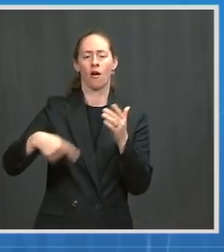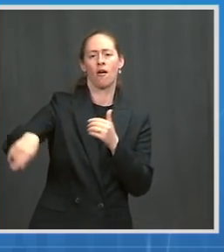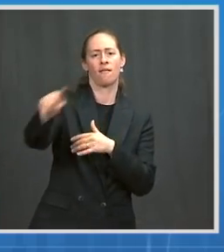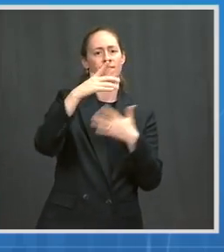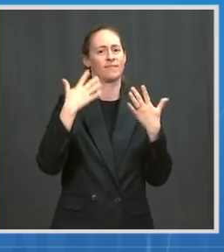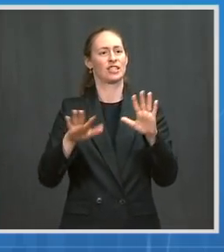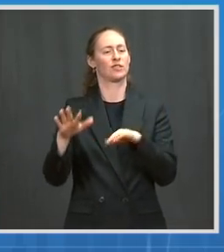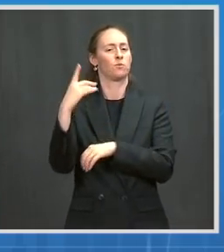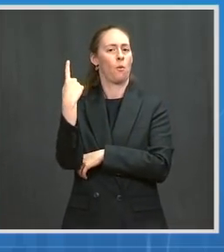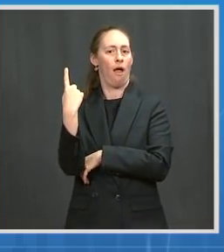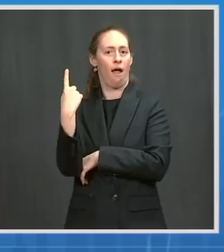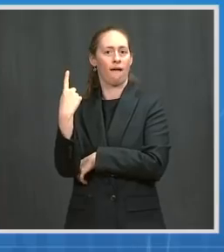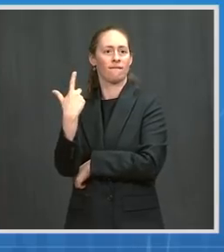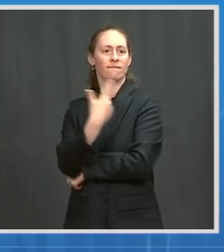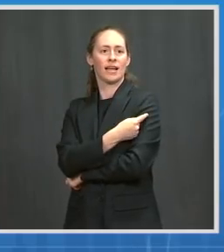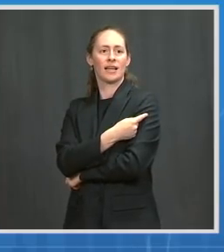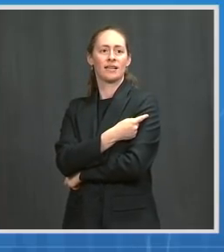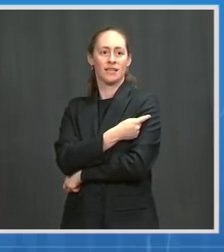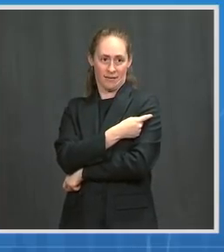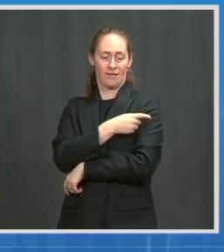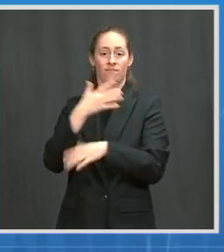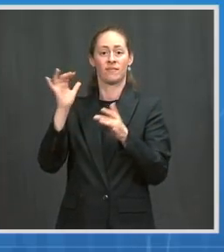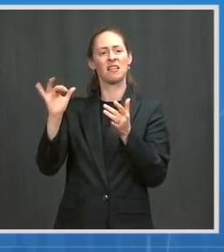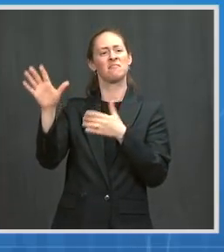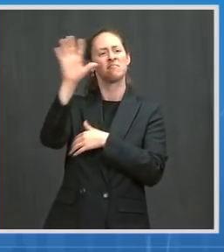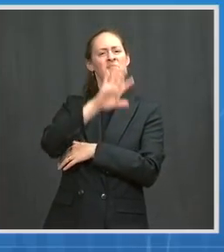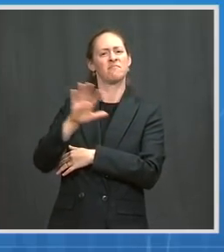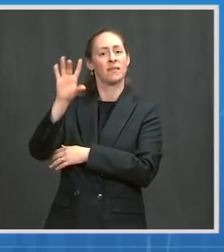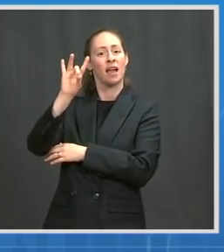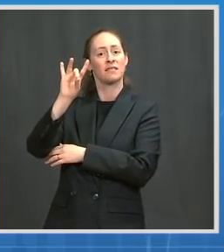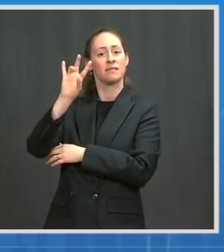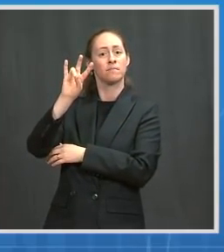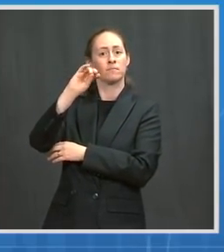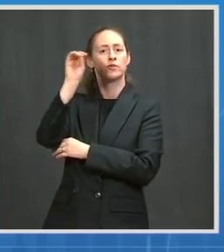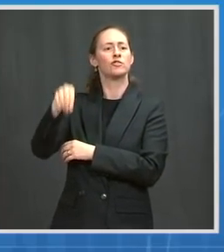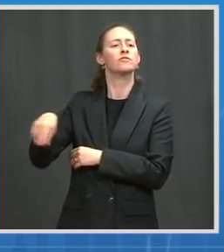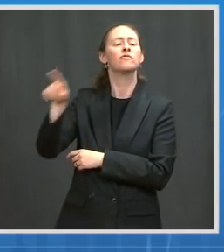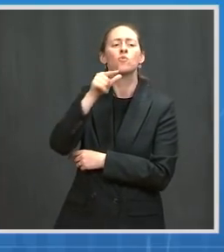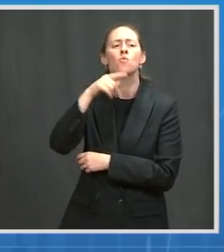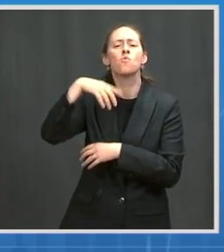including 87% of seniors, those 65 and over,